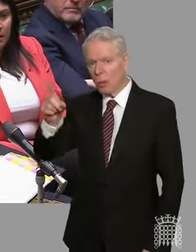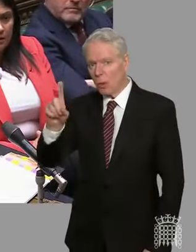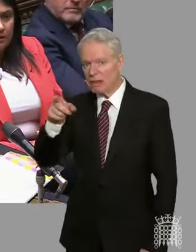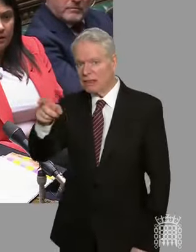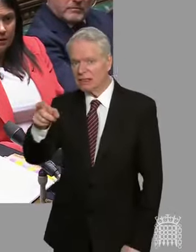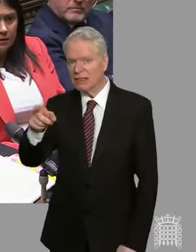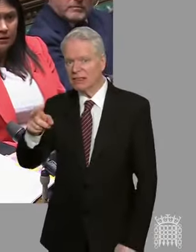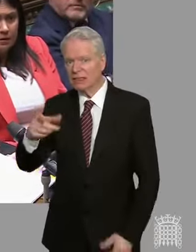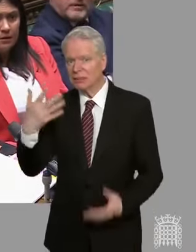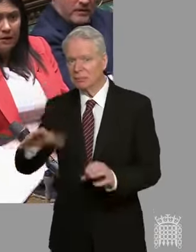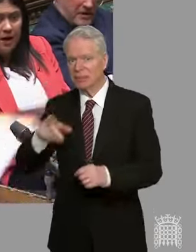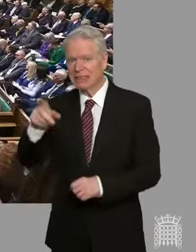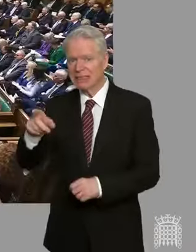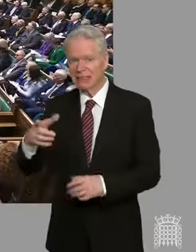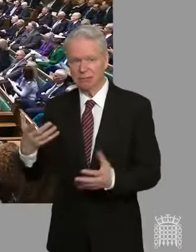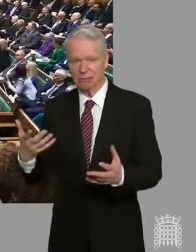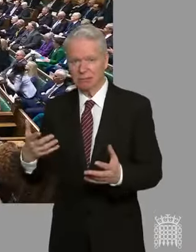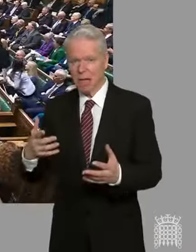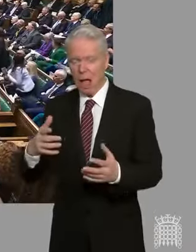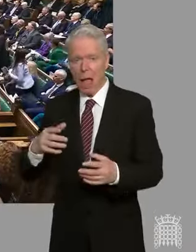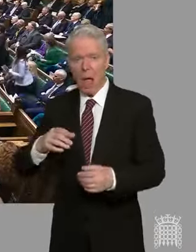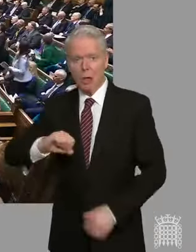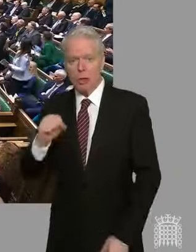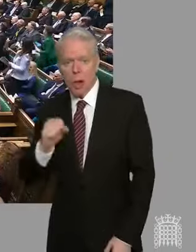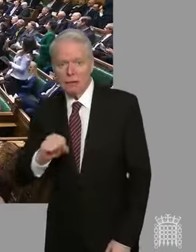take responsibility for their own record.